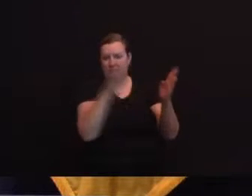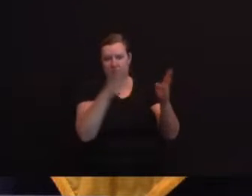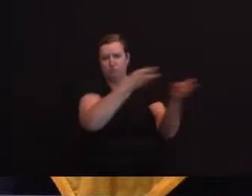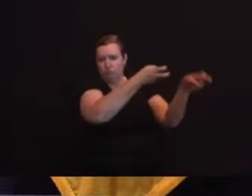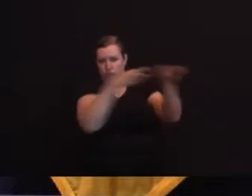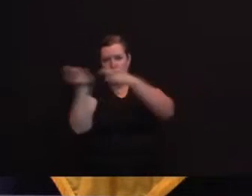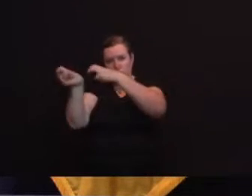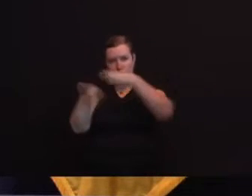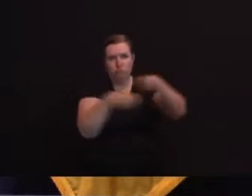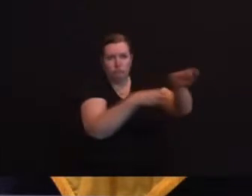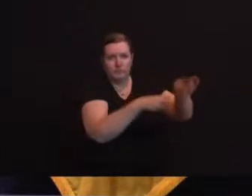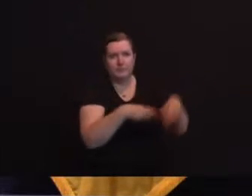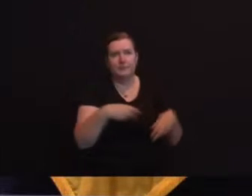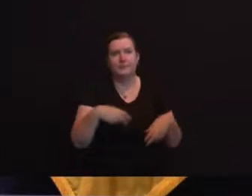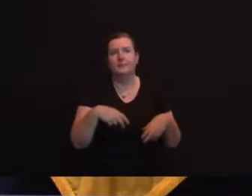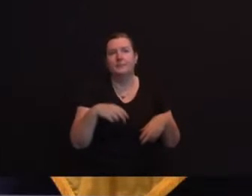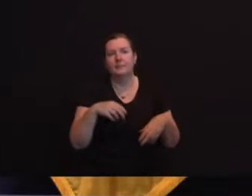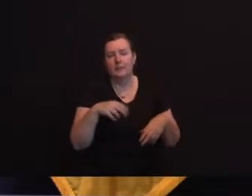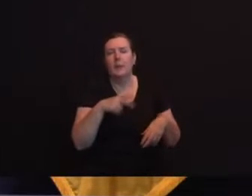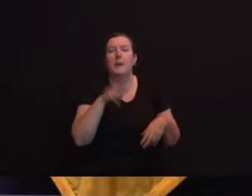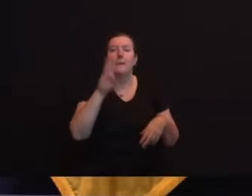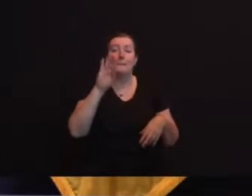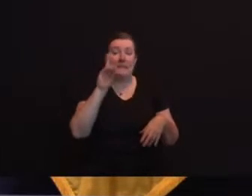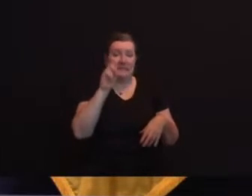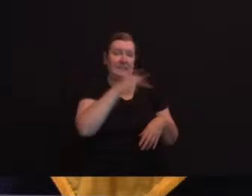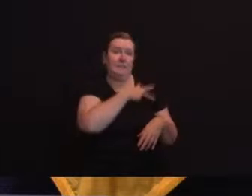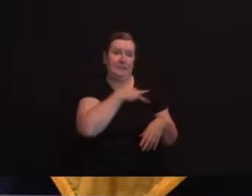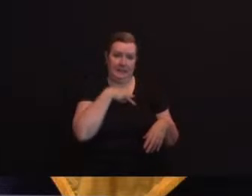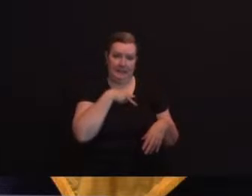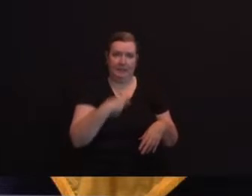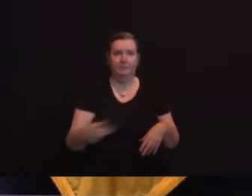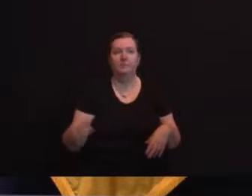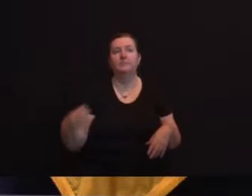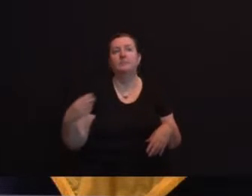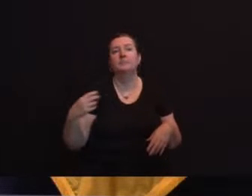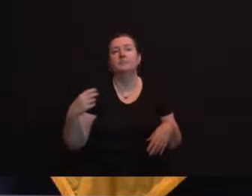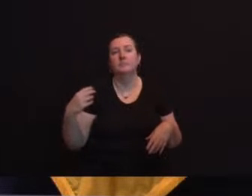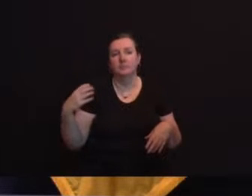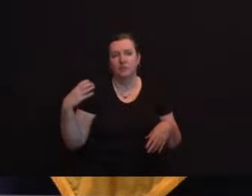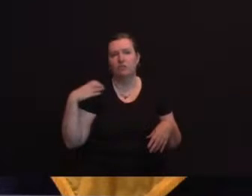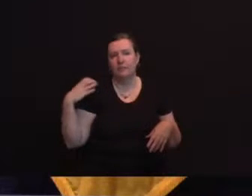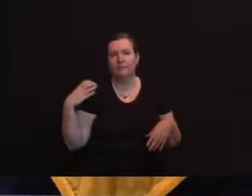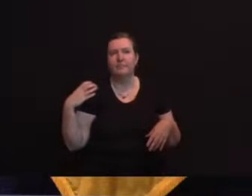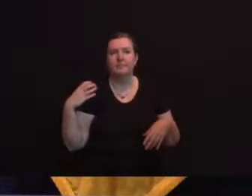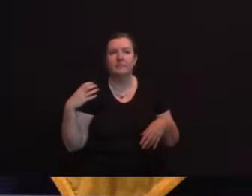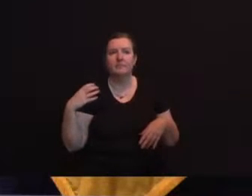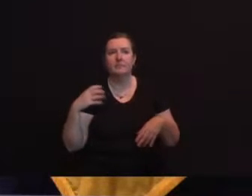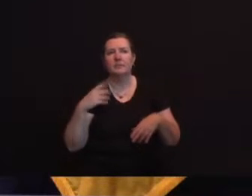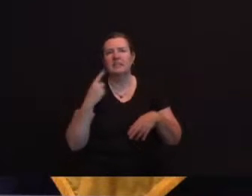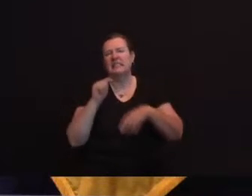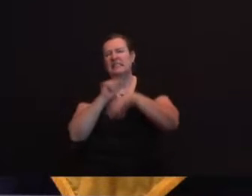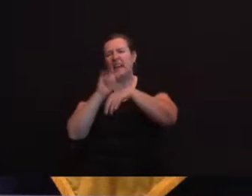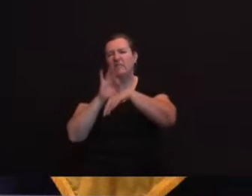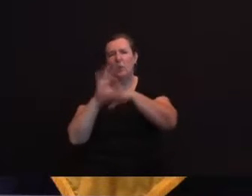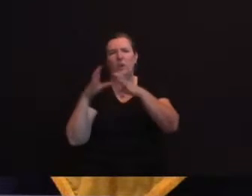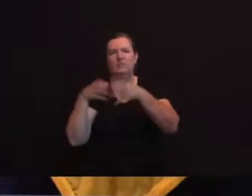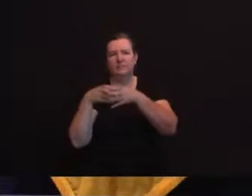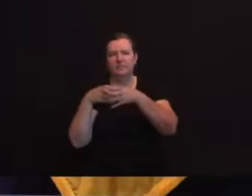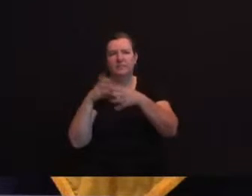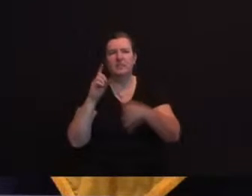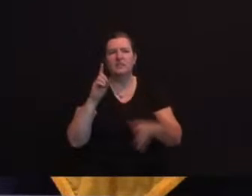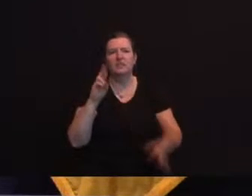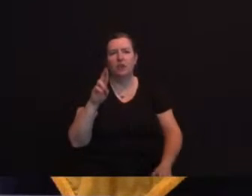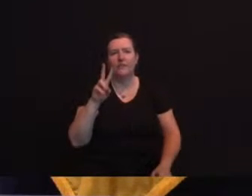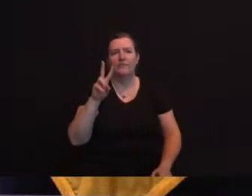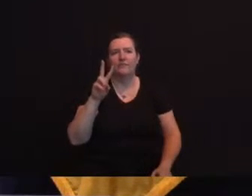his COVID task force is a very good friend of ours, Dr. Vivek Murthy. So in addition to doing